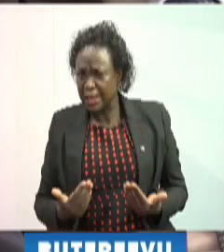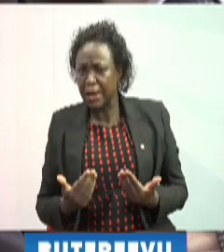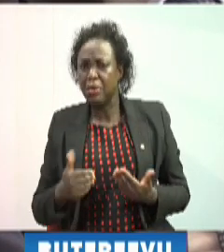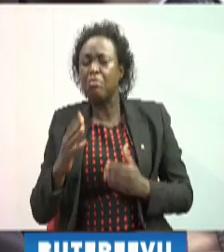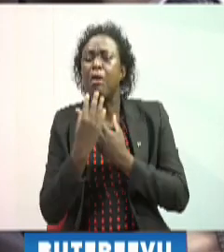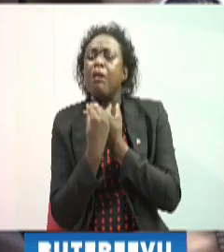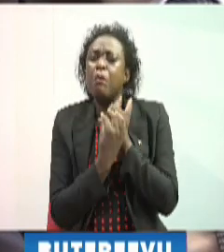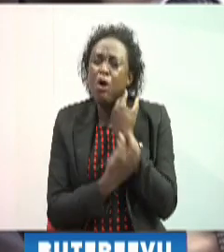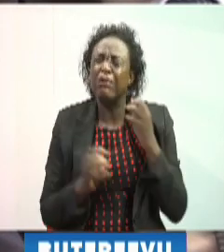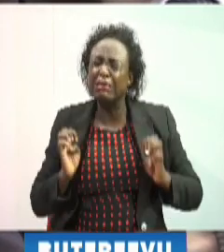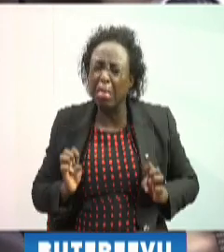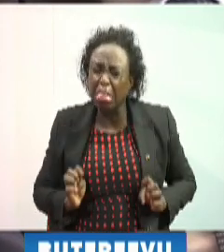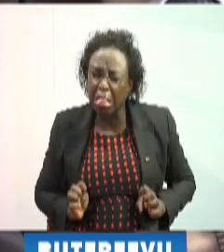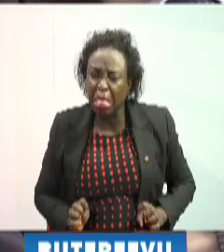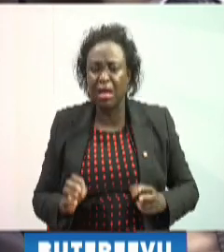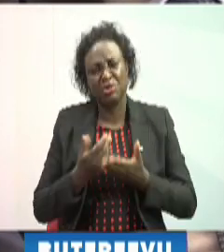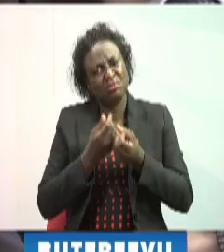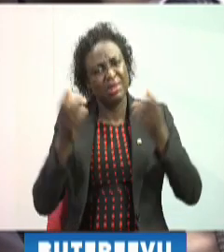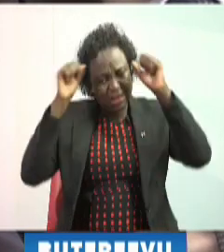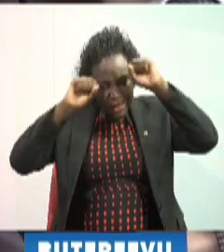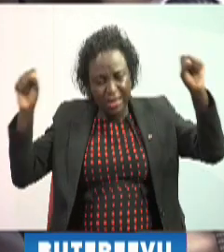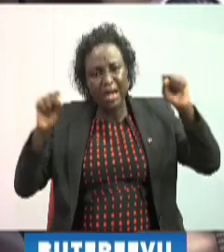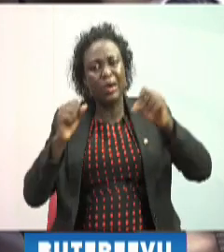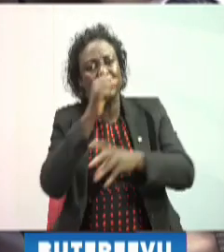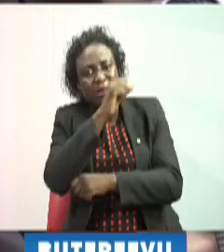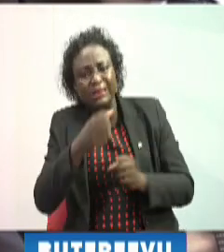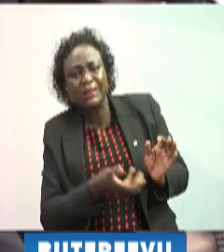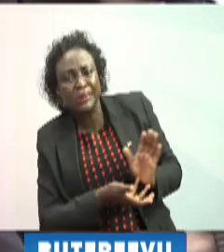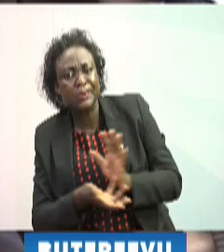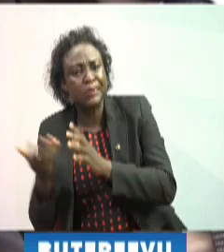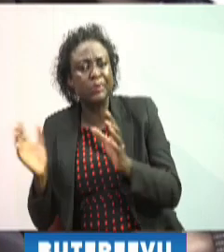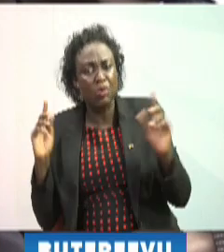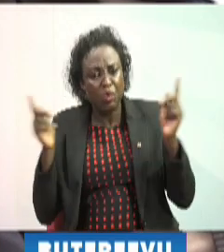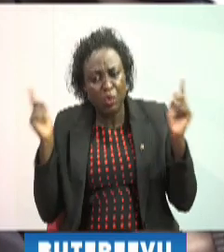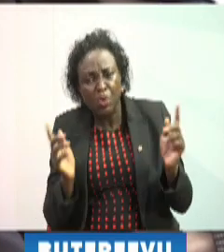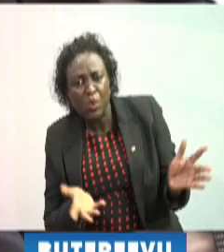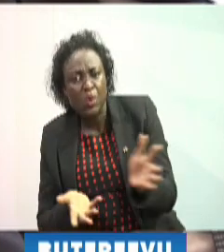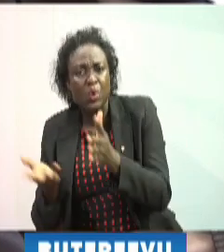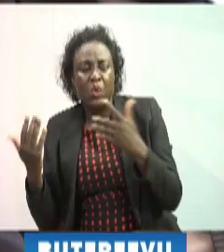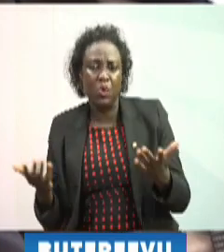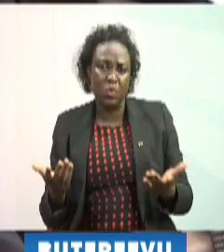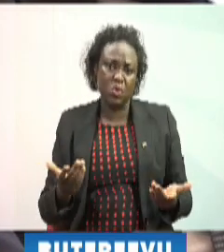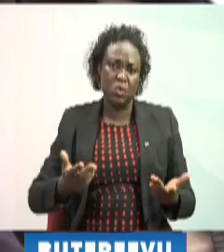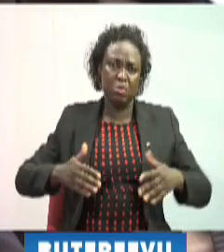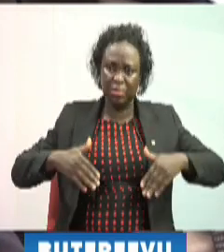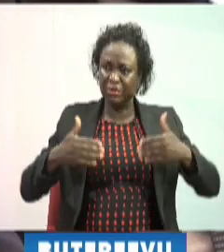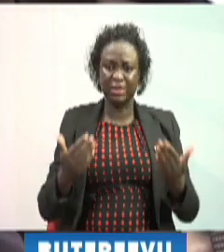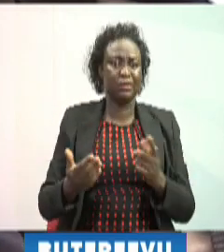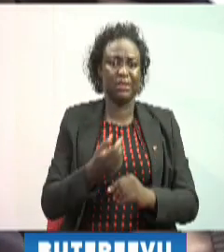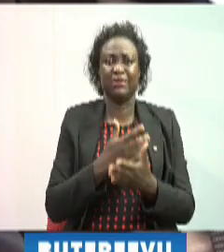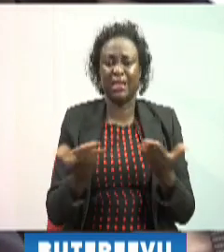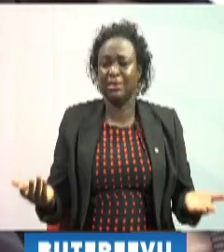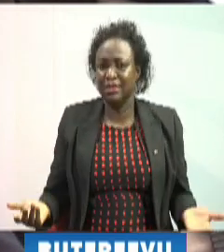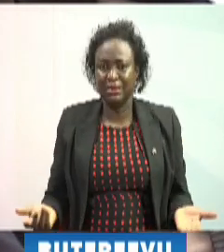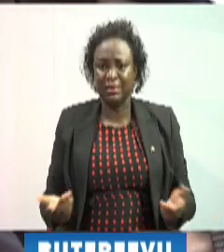impoverished because of the loss of cows or livestock, because there's no time for production, because there's